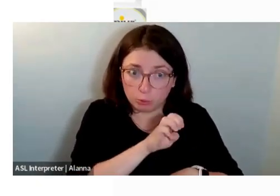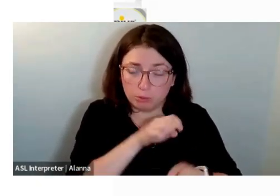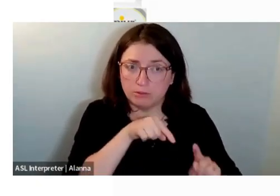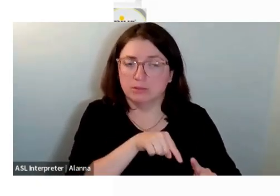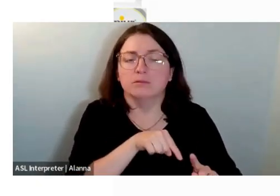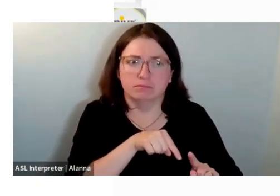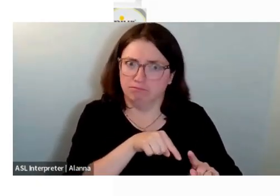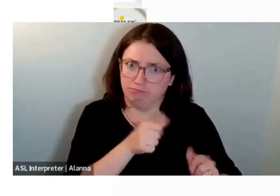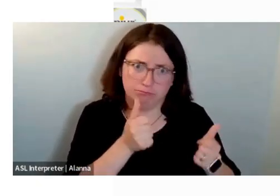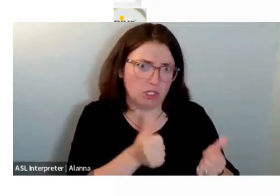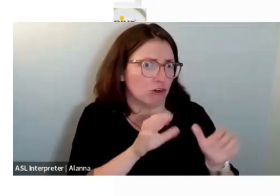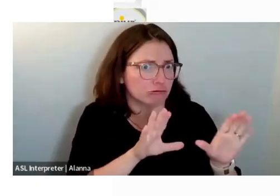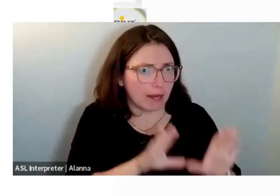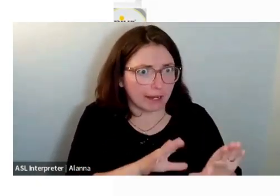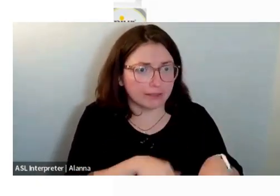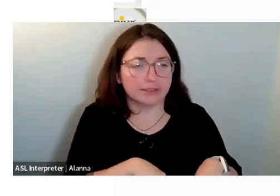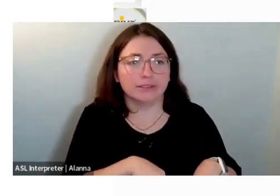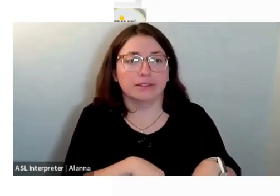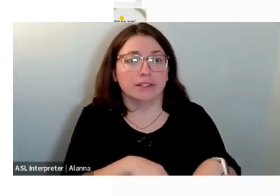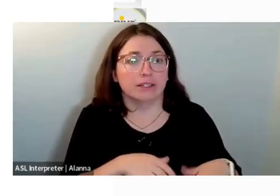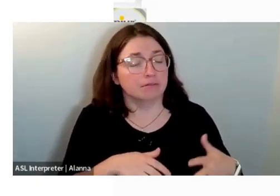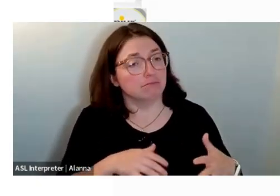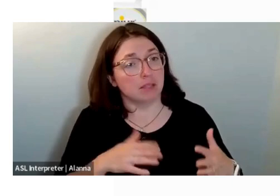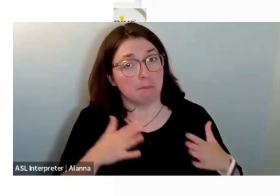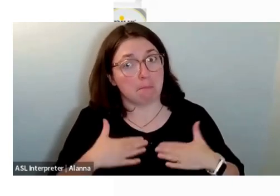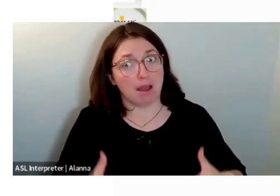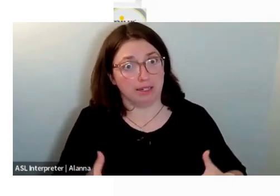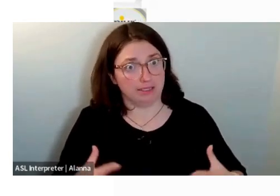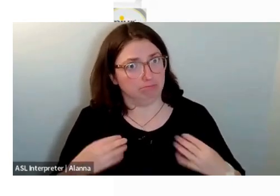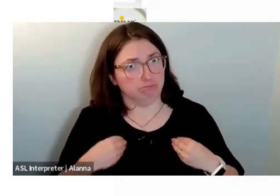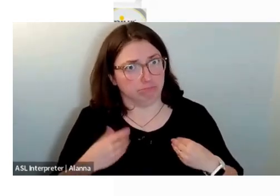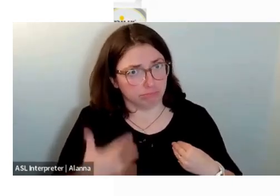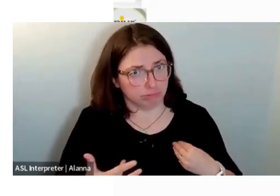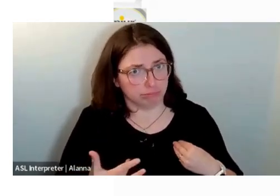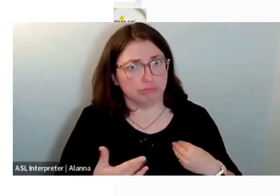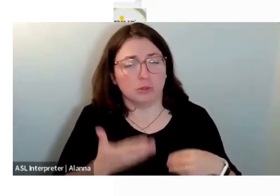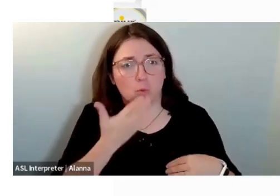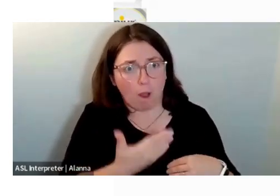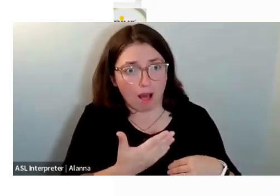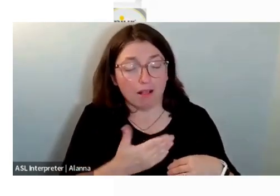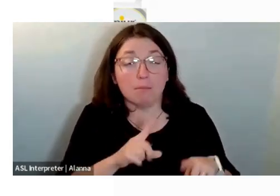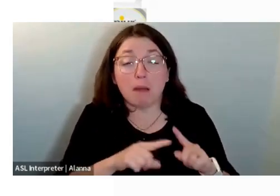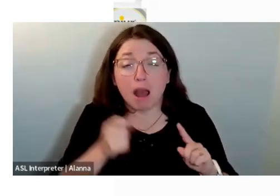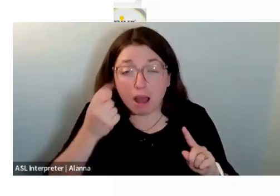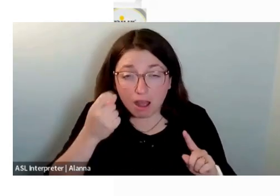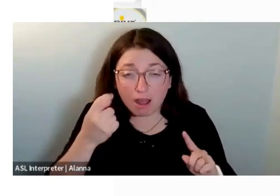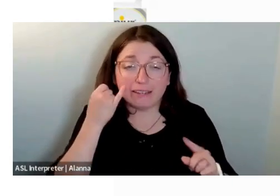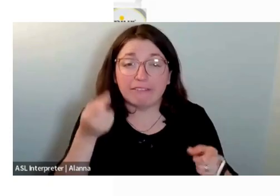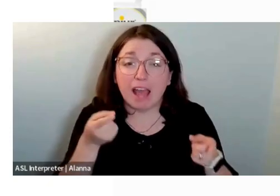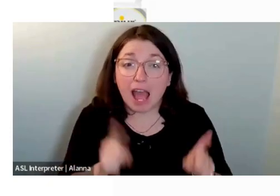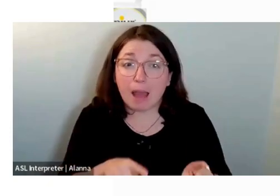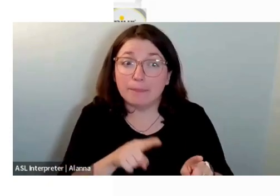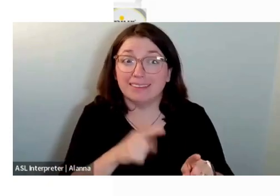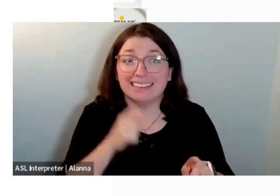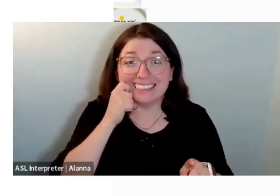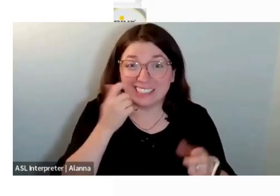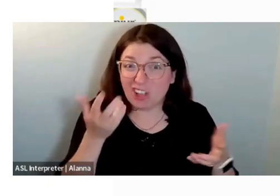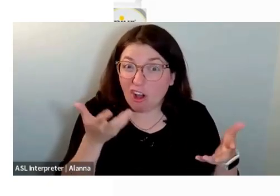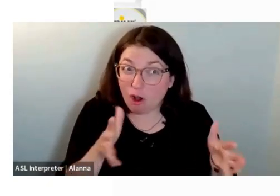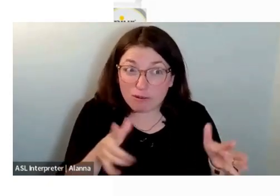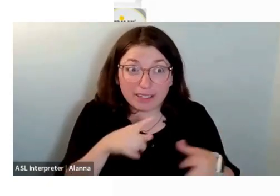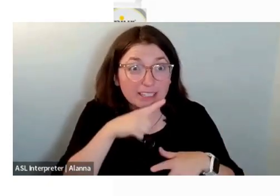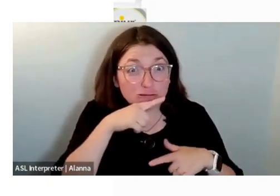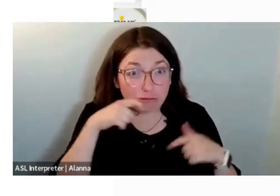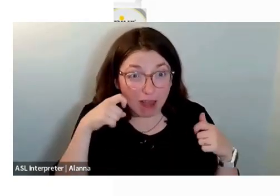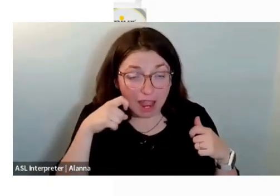great, often very well tolerated, but when the skin is already dry, they will be absorbed into